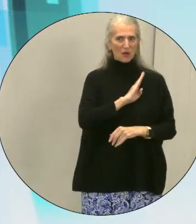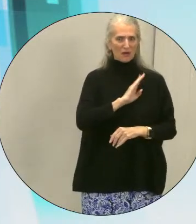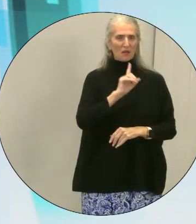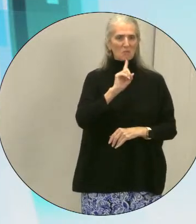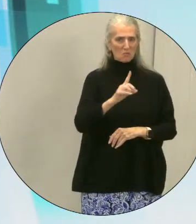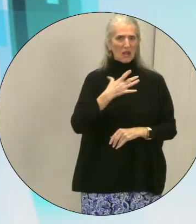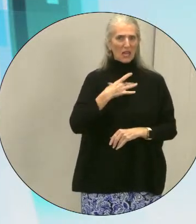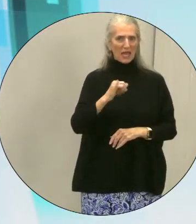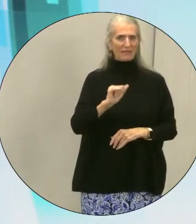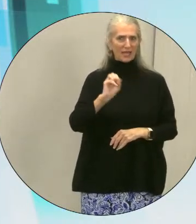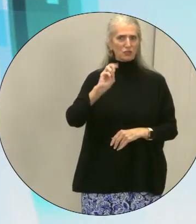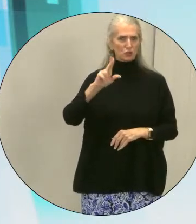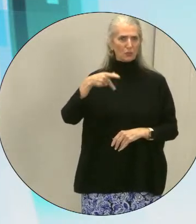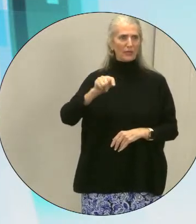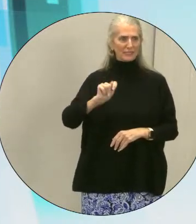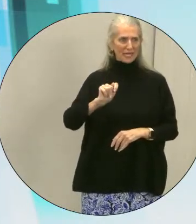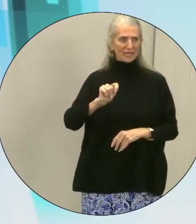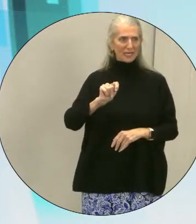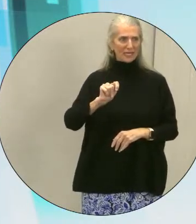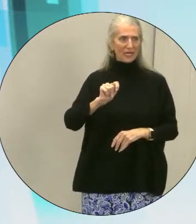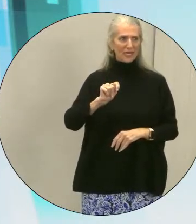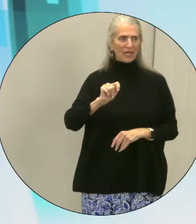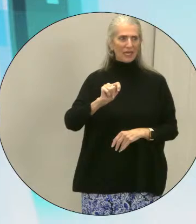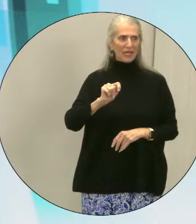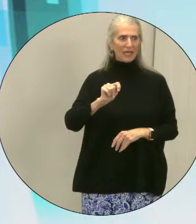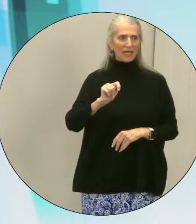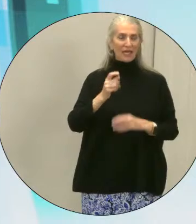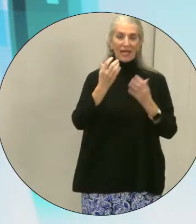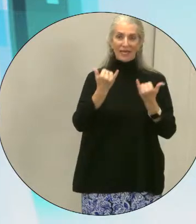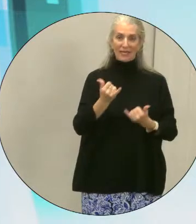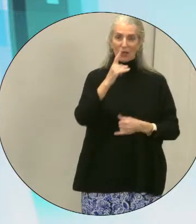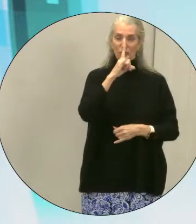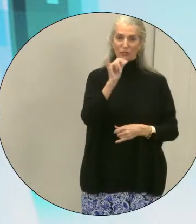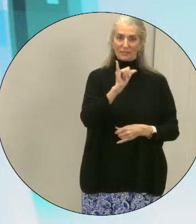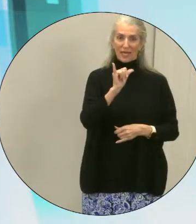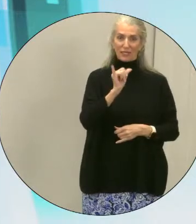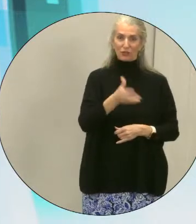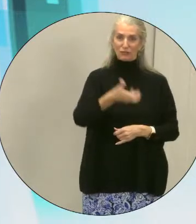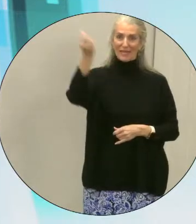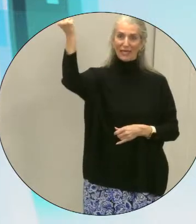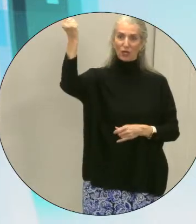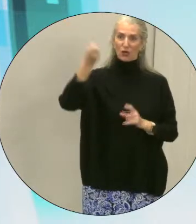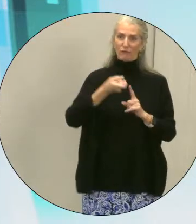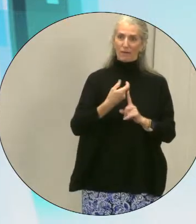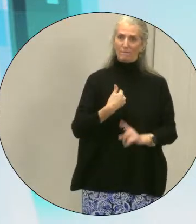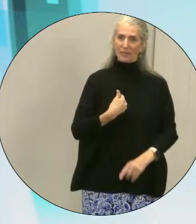that superintendent. And now it looks like you're taking her from me.